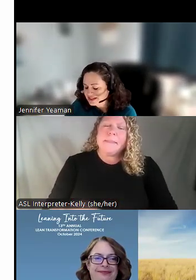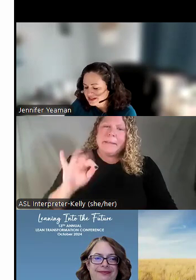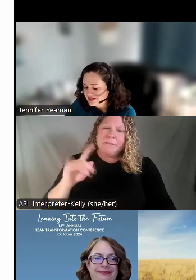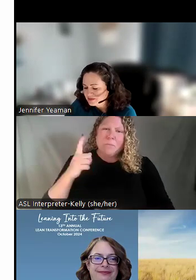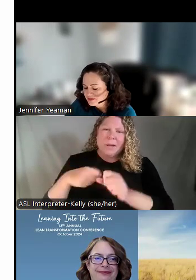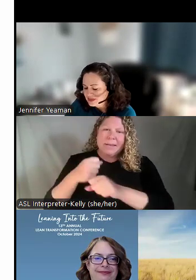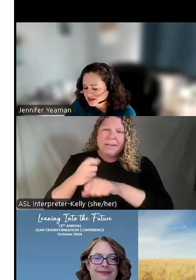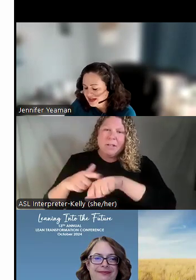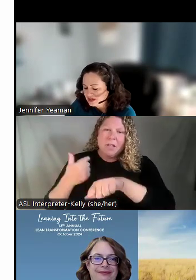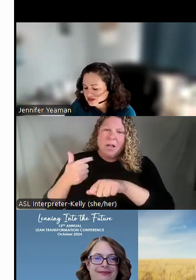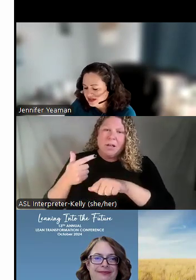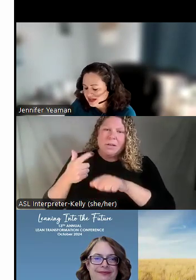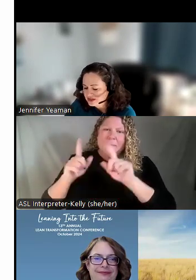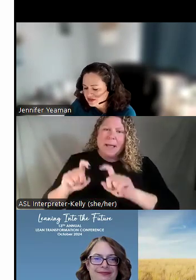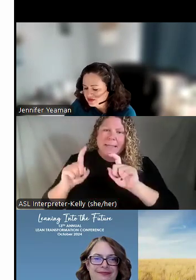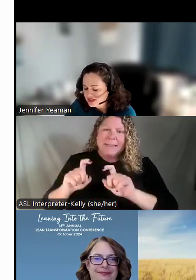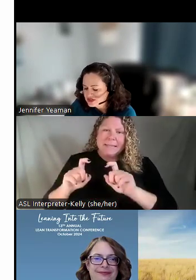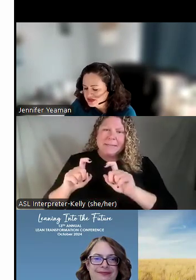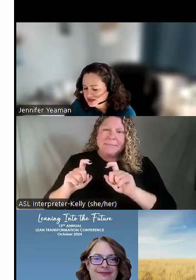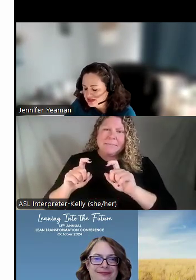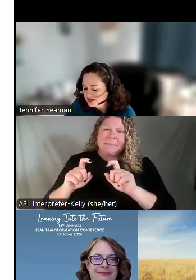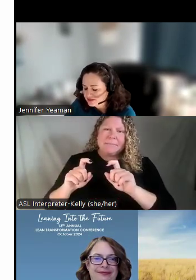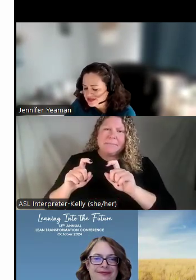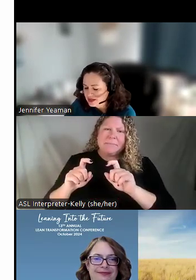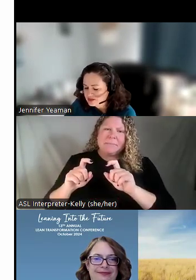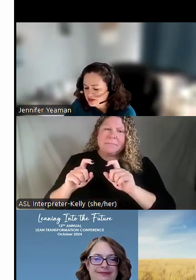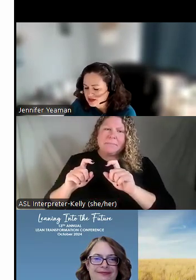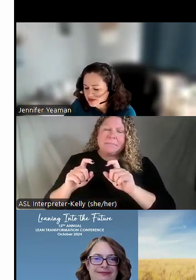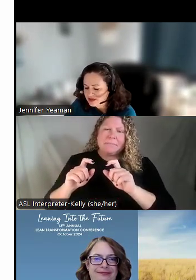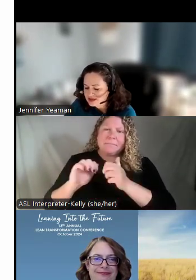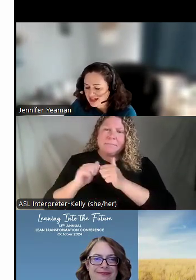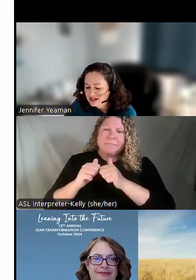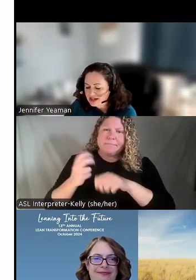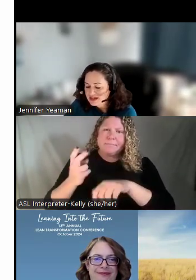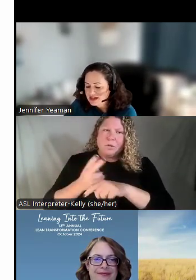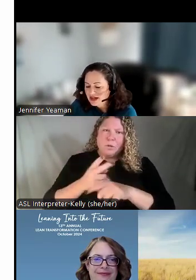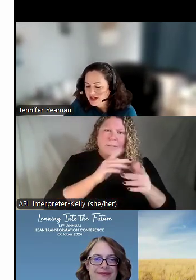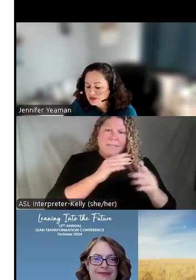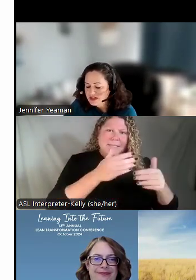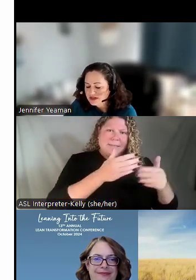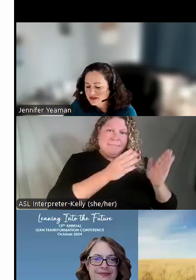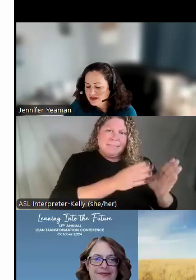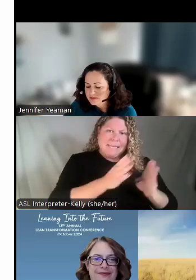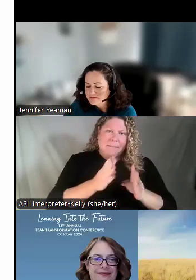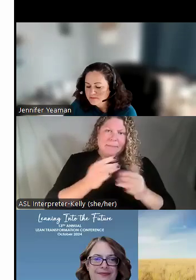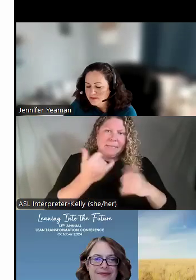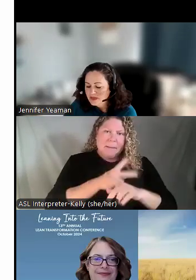pilot, how to leverage the steps that we talked about today, I